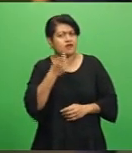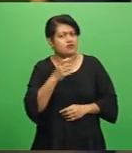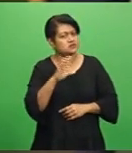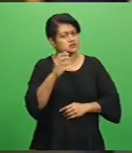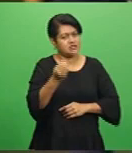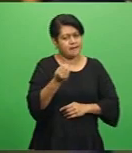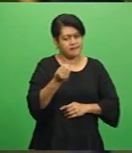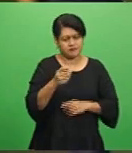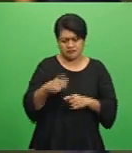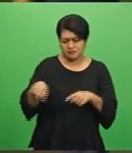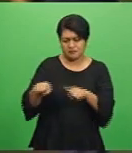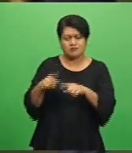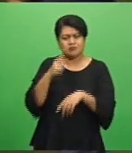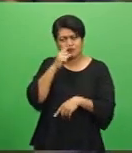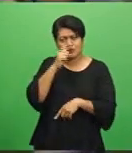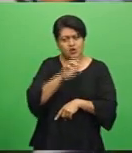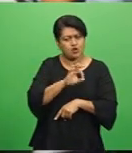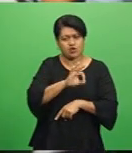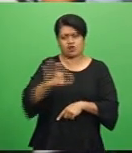do not have